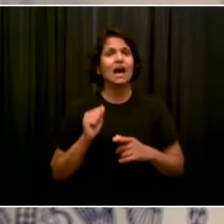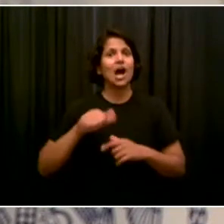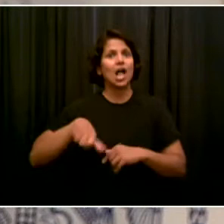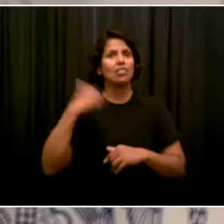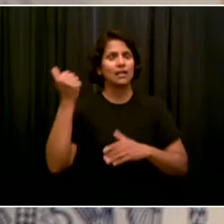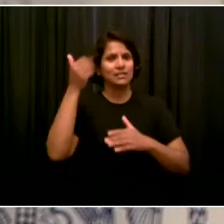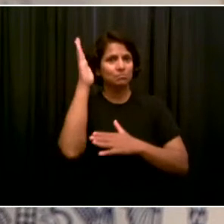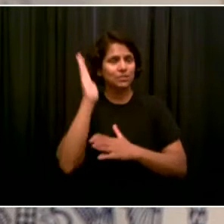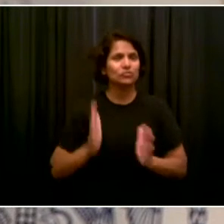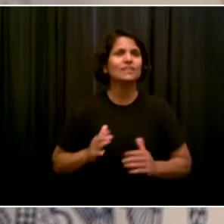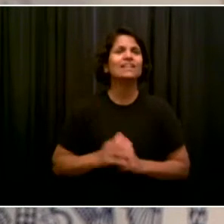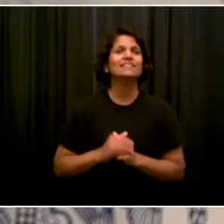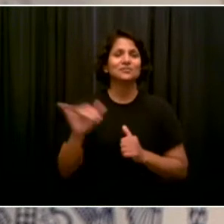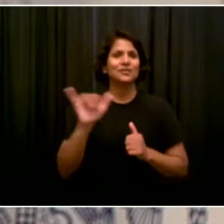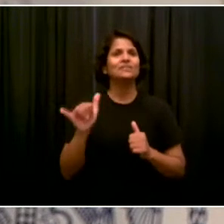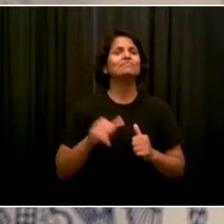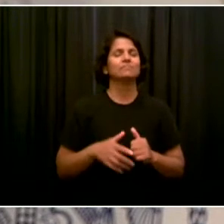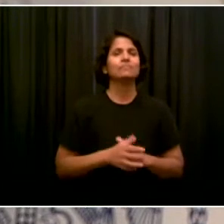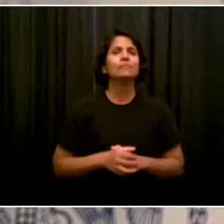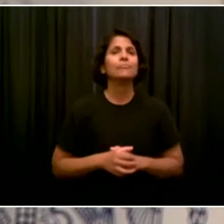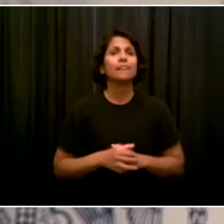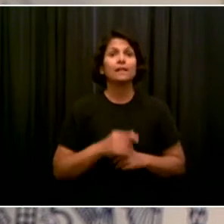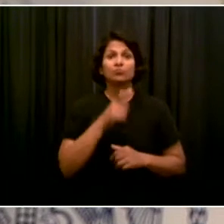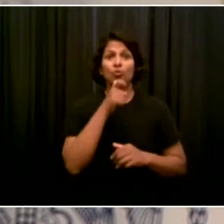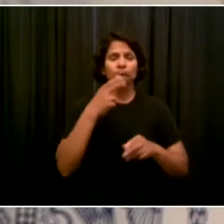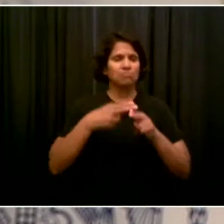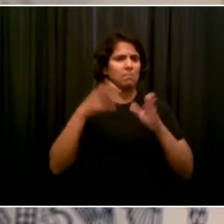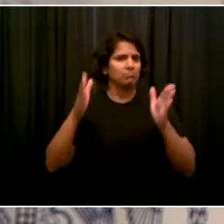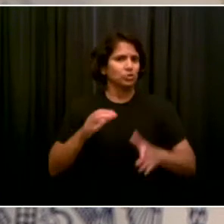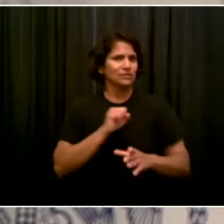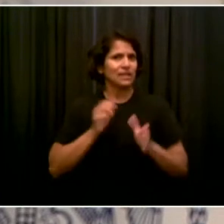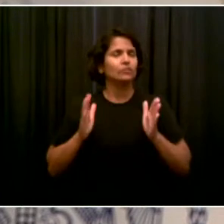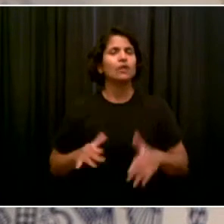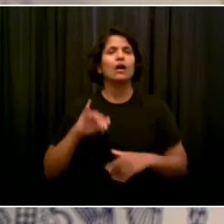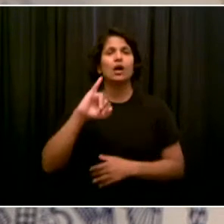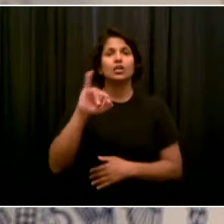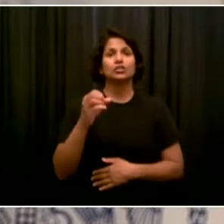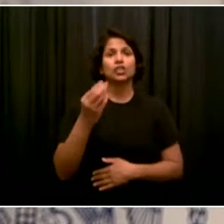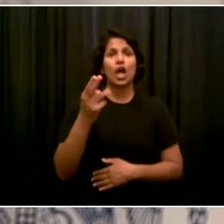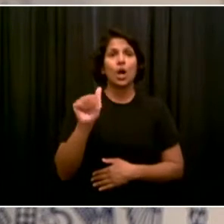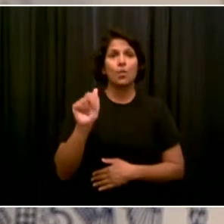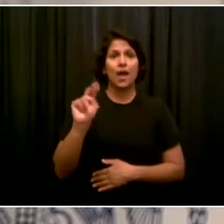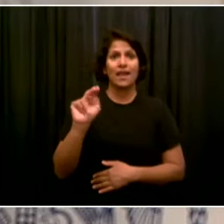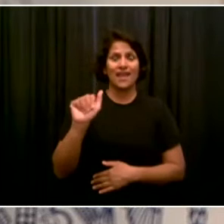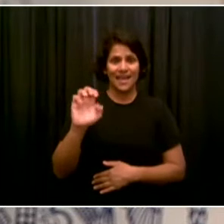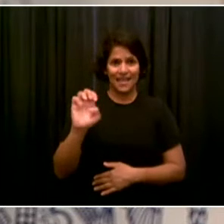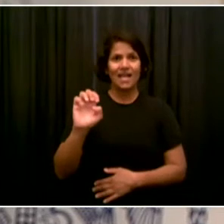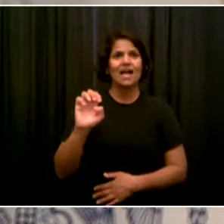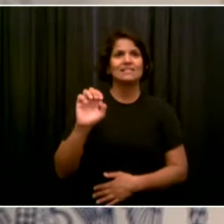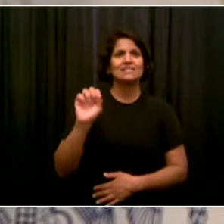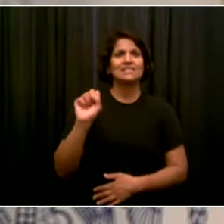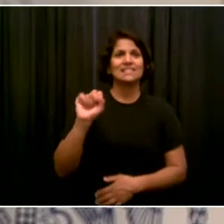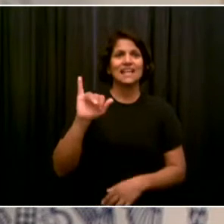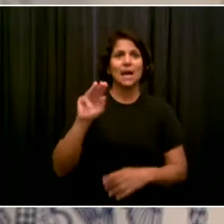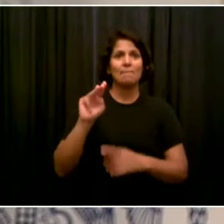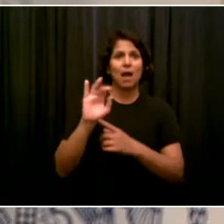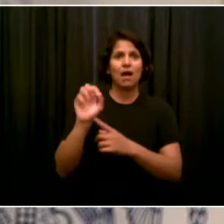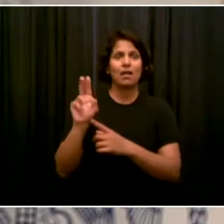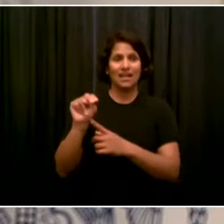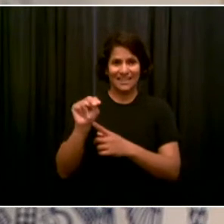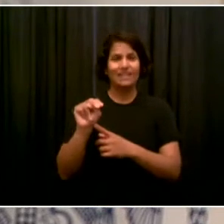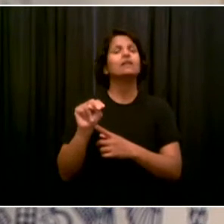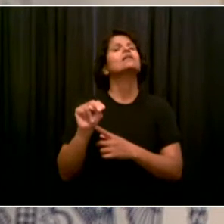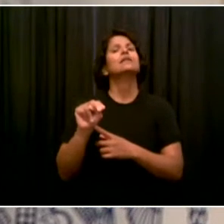I want to say I've known Joanne Simon a long time. We were both coming up and involved in the community around the same time, and she was